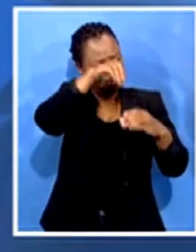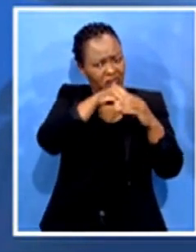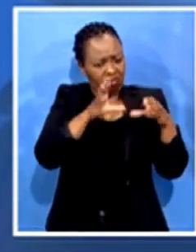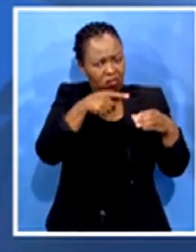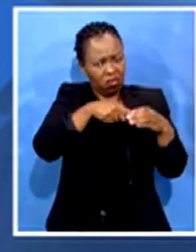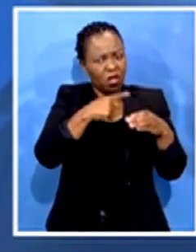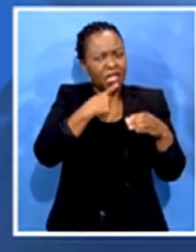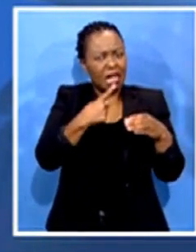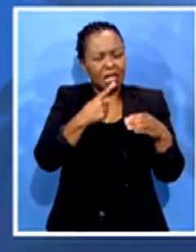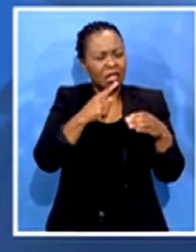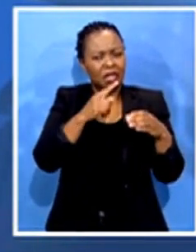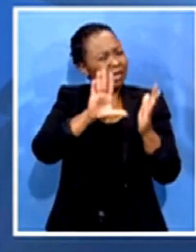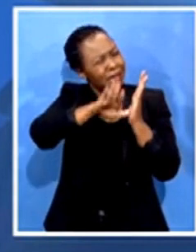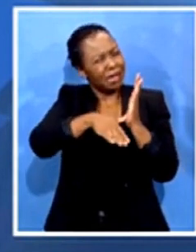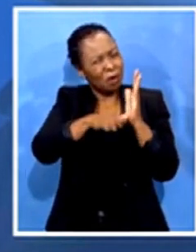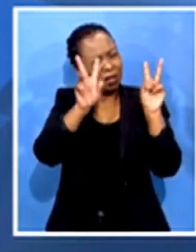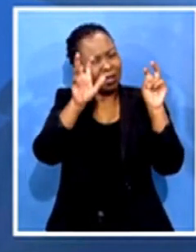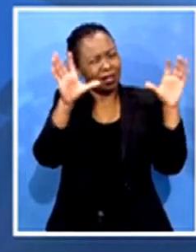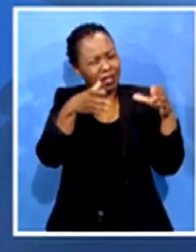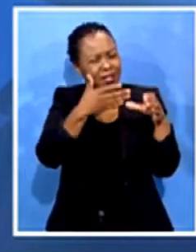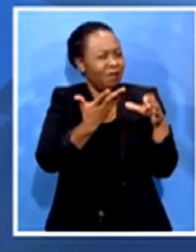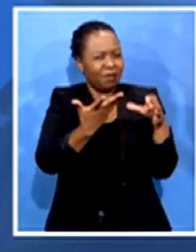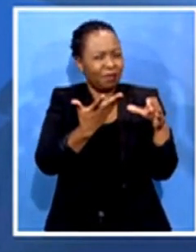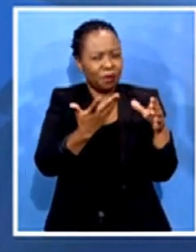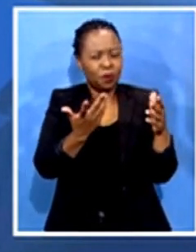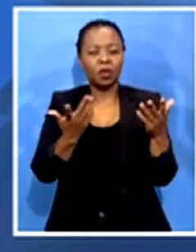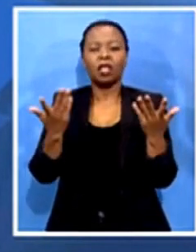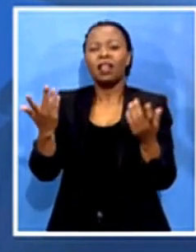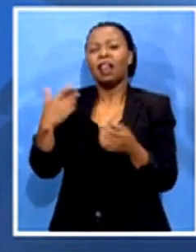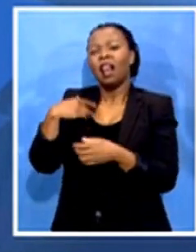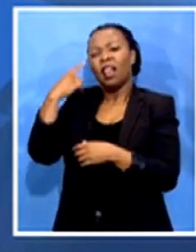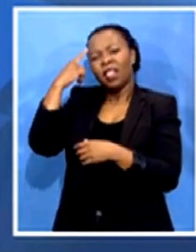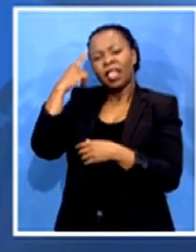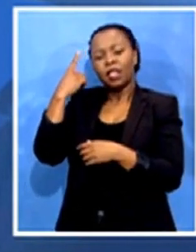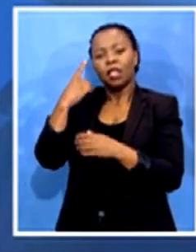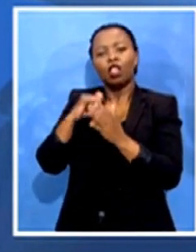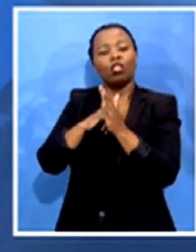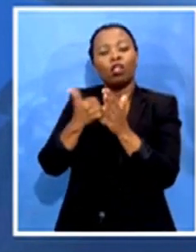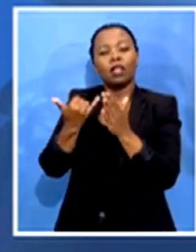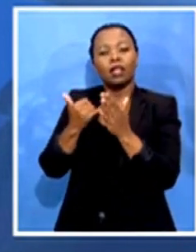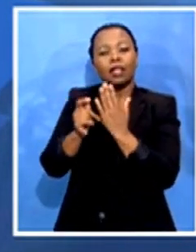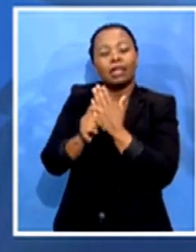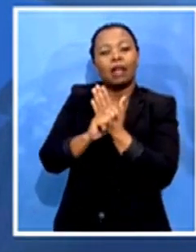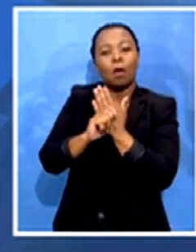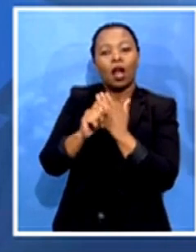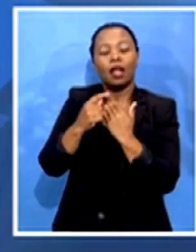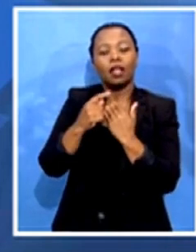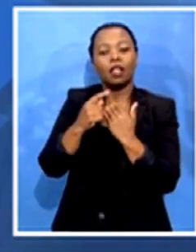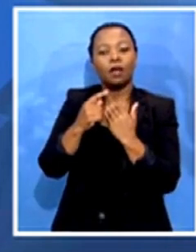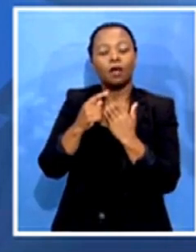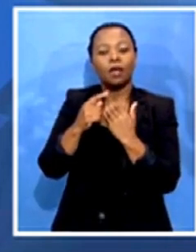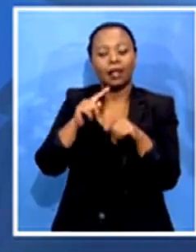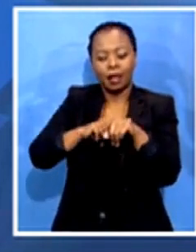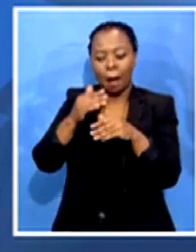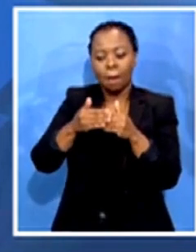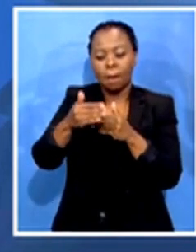I suppose it's temporarily inconvenient in terms of not being able to work at that